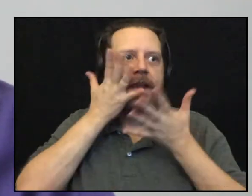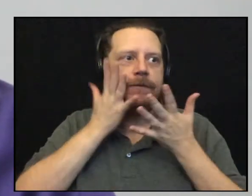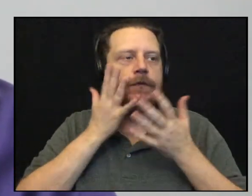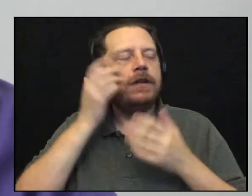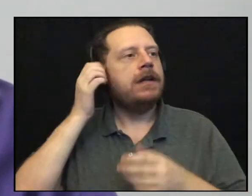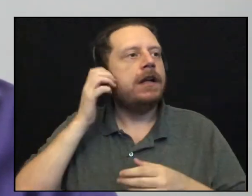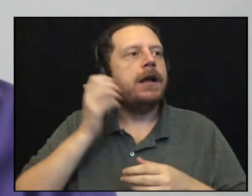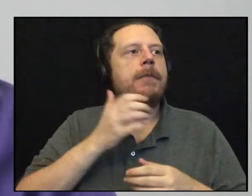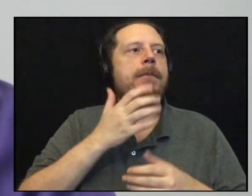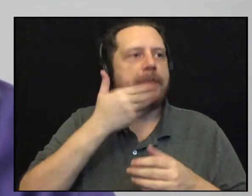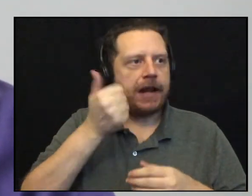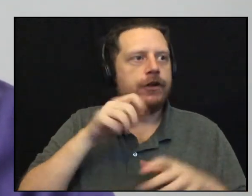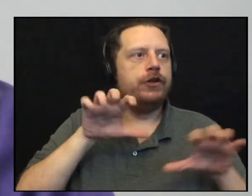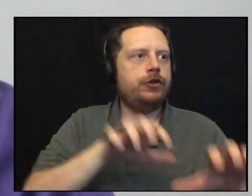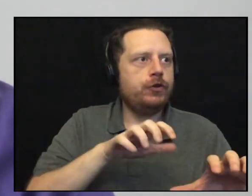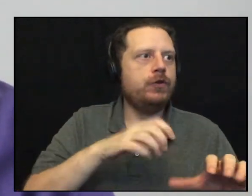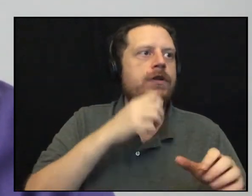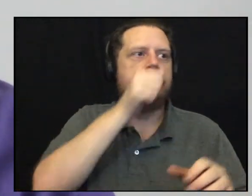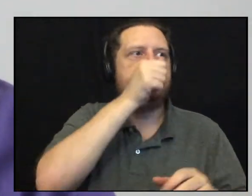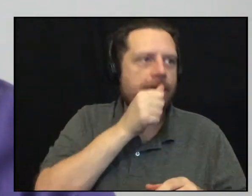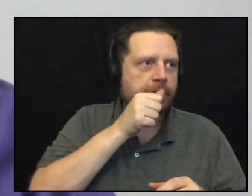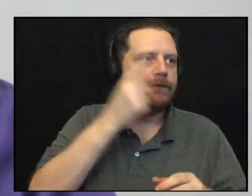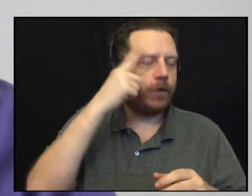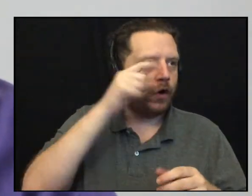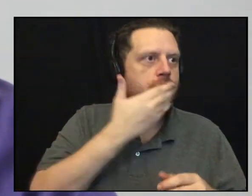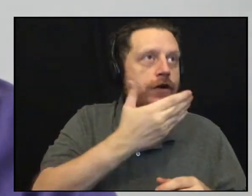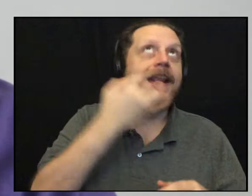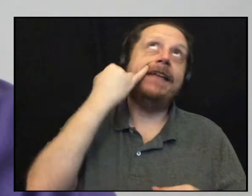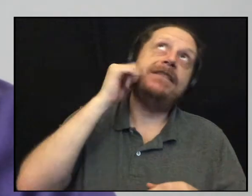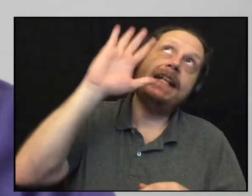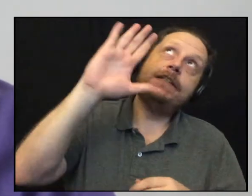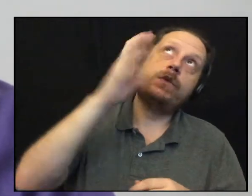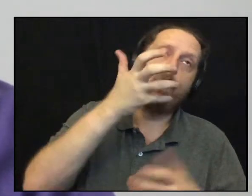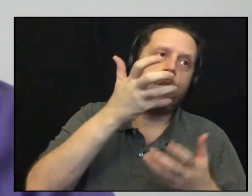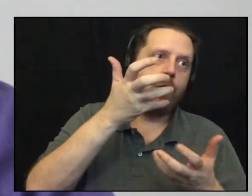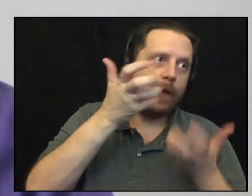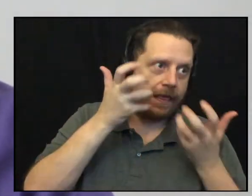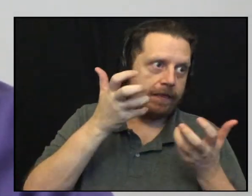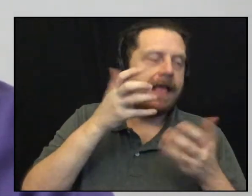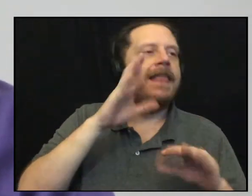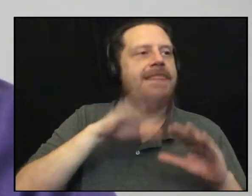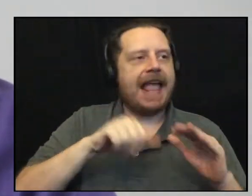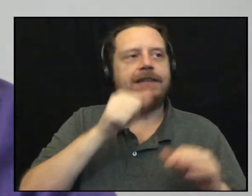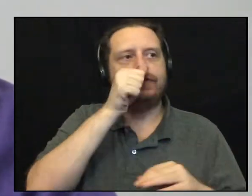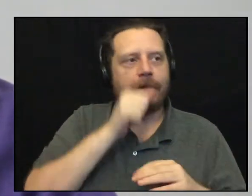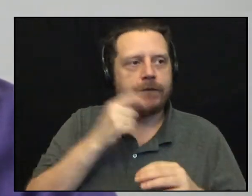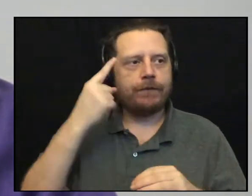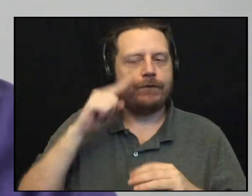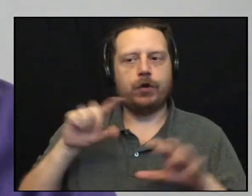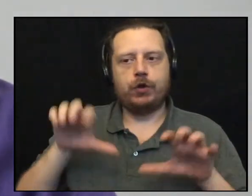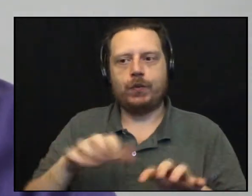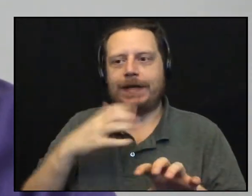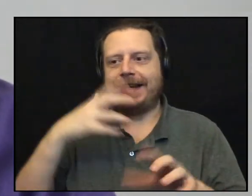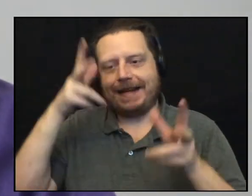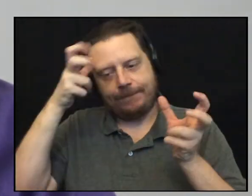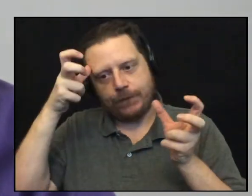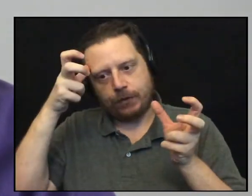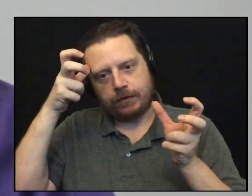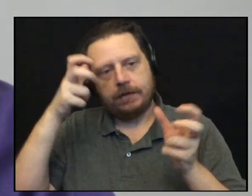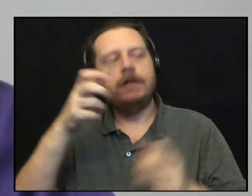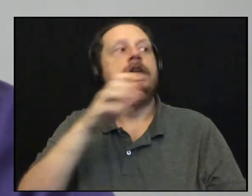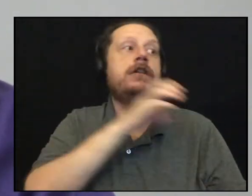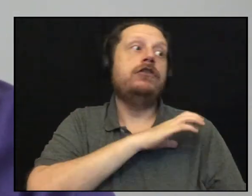good, if suffering should be God's will, than to suffer for doing evil. For Christ also suffered